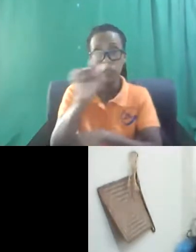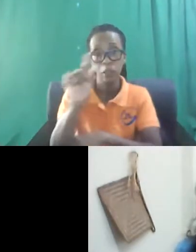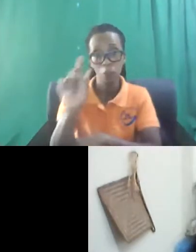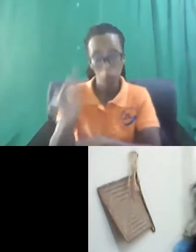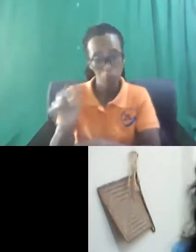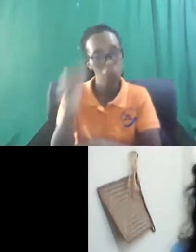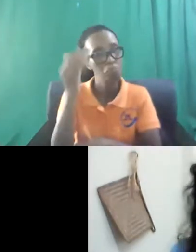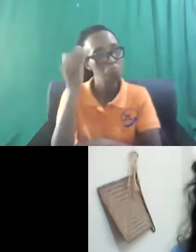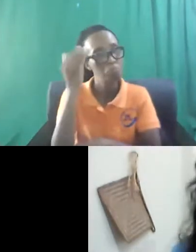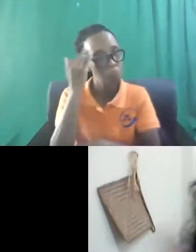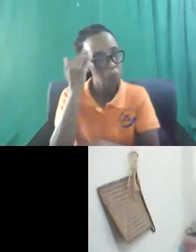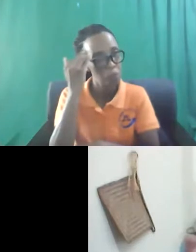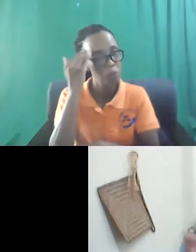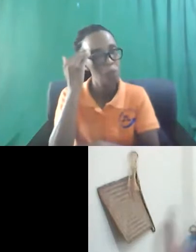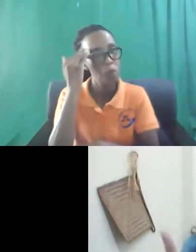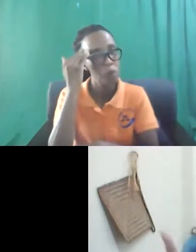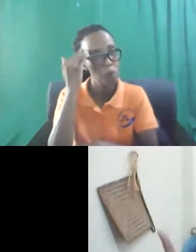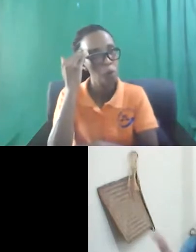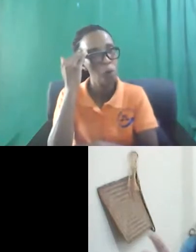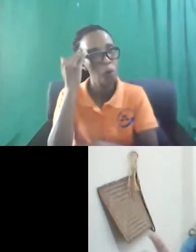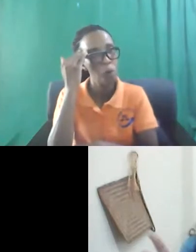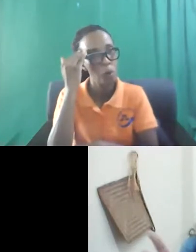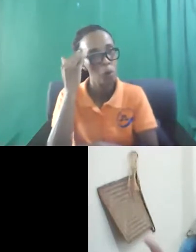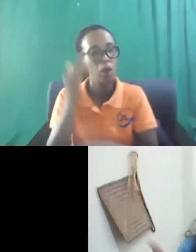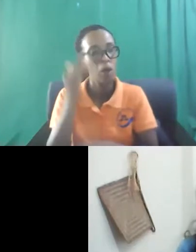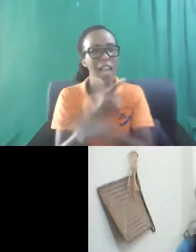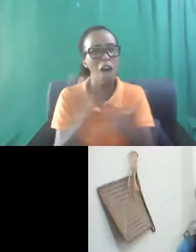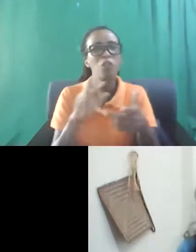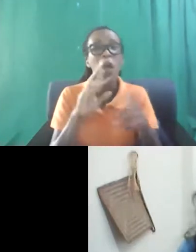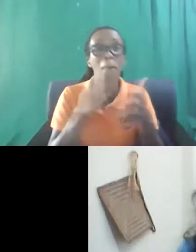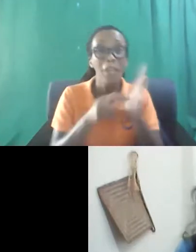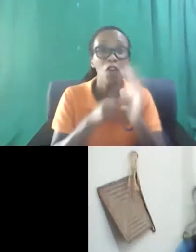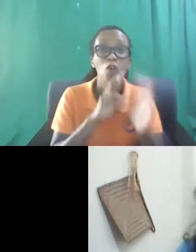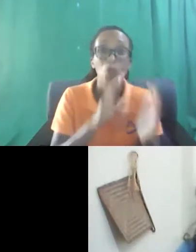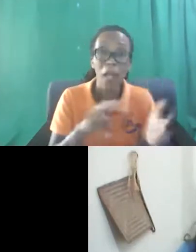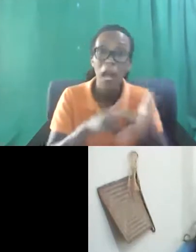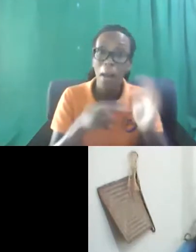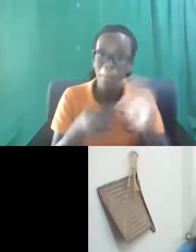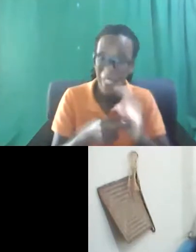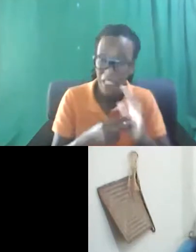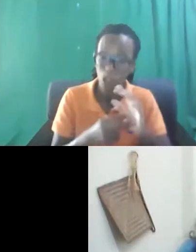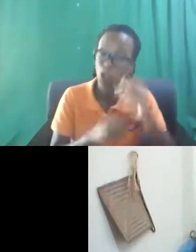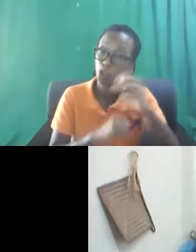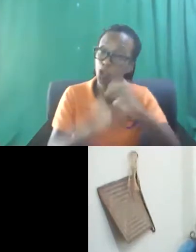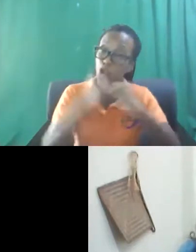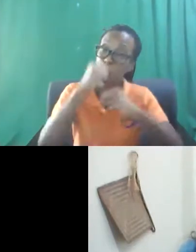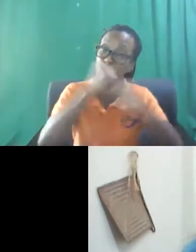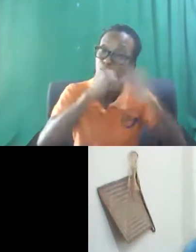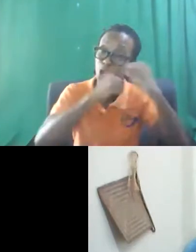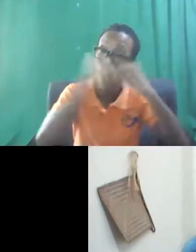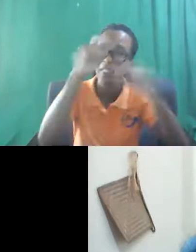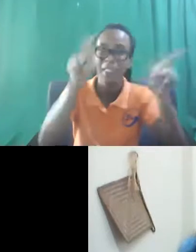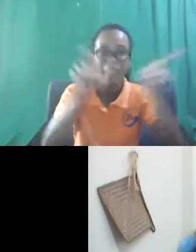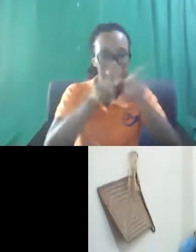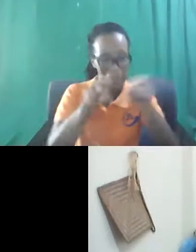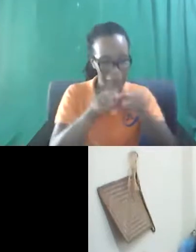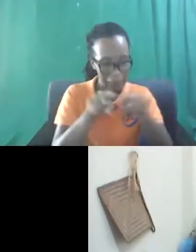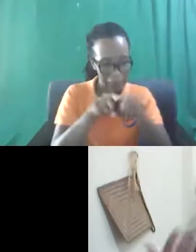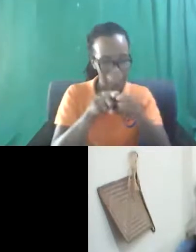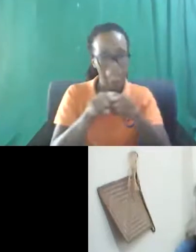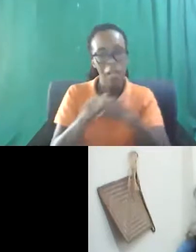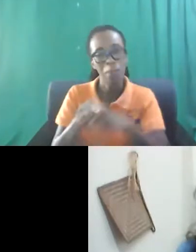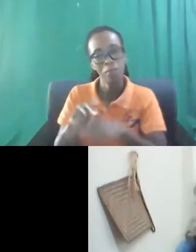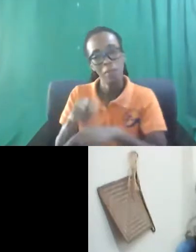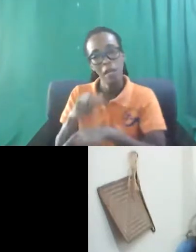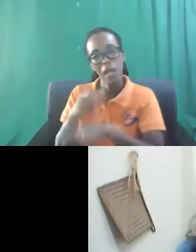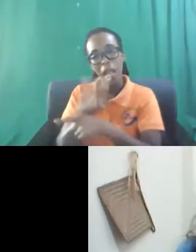are real. And when we say real, we mean they have the same linguistic structure that spoken languages do. Yeah, so we don't have